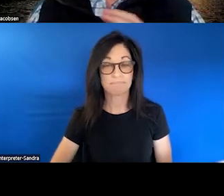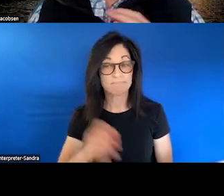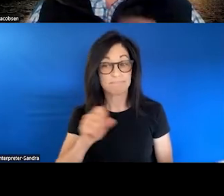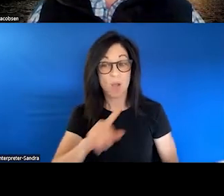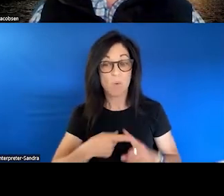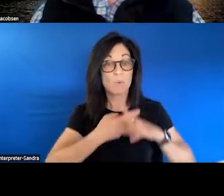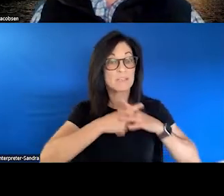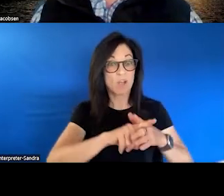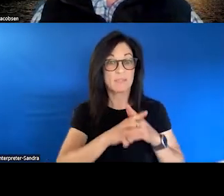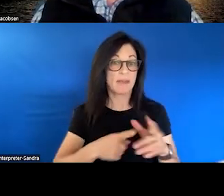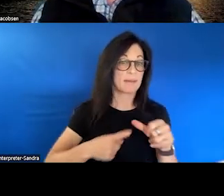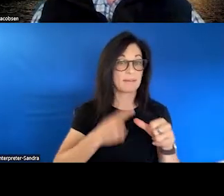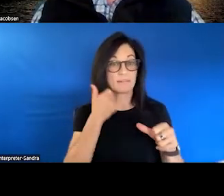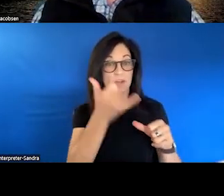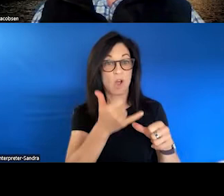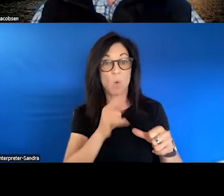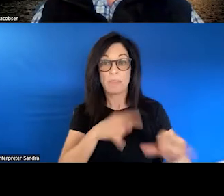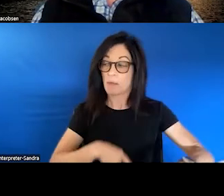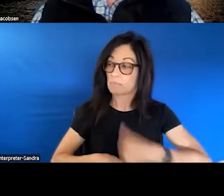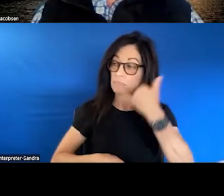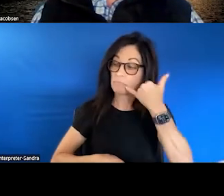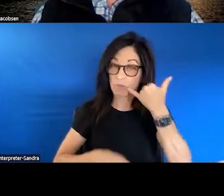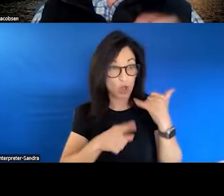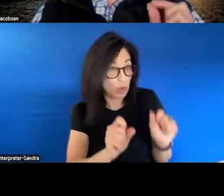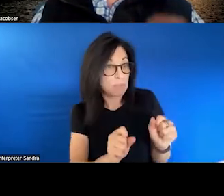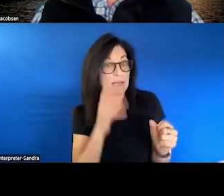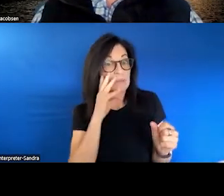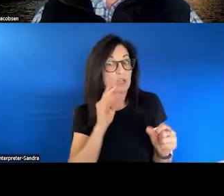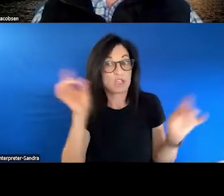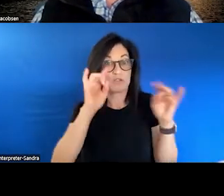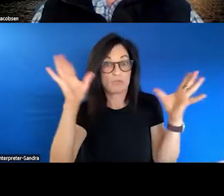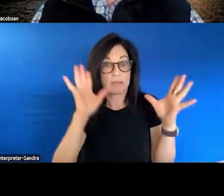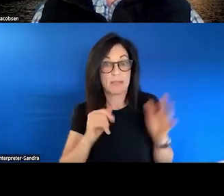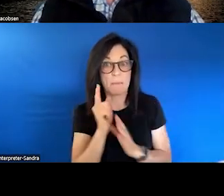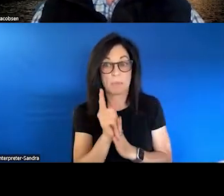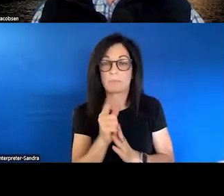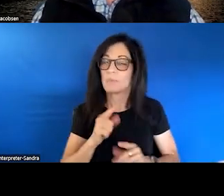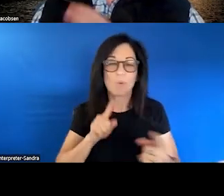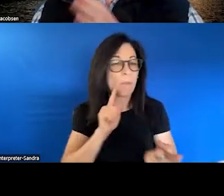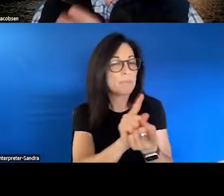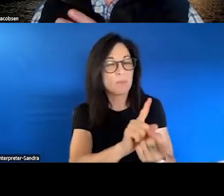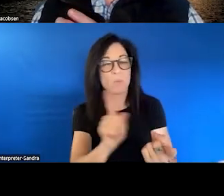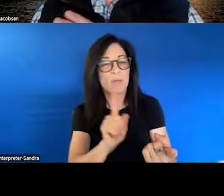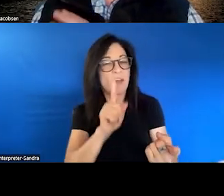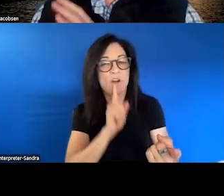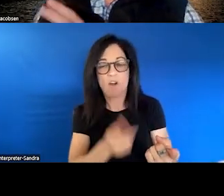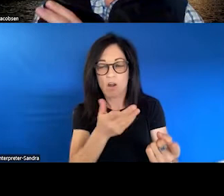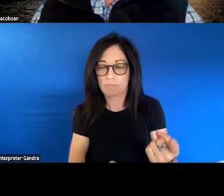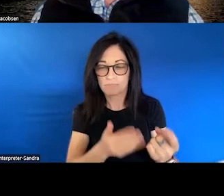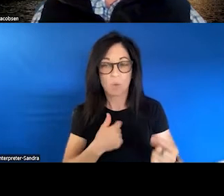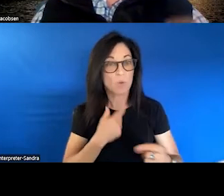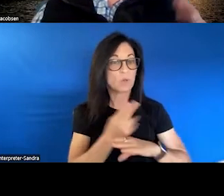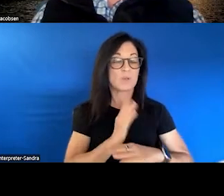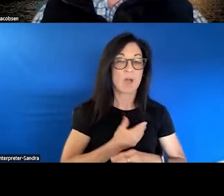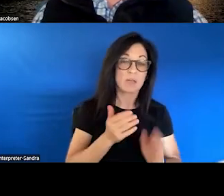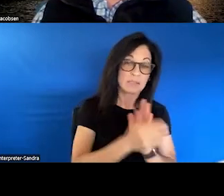could be in crisis. And we will meet them exactly where they are at. We will use our skills and our toolbox to